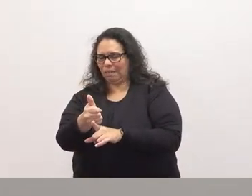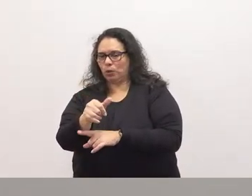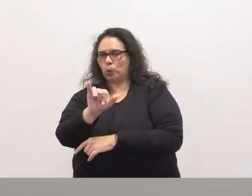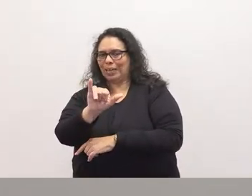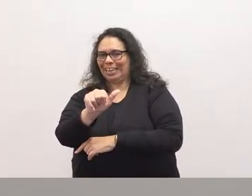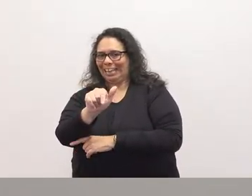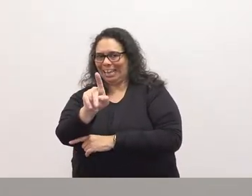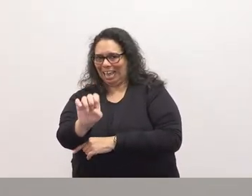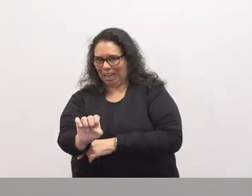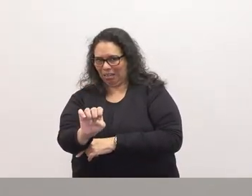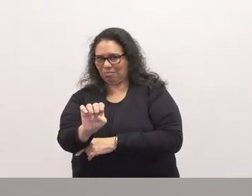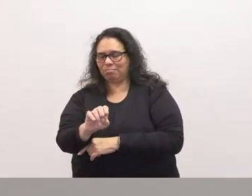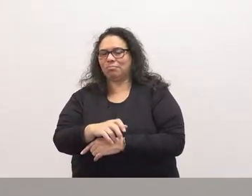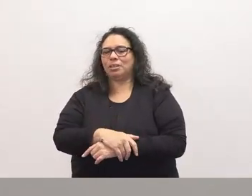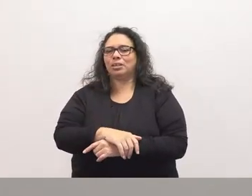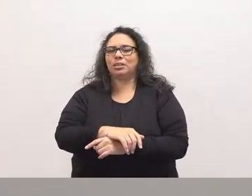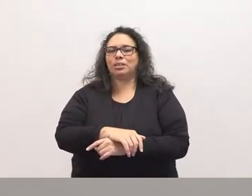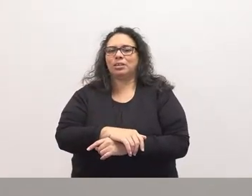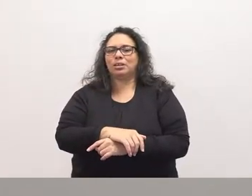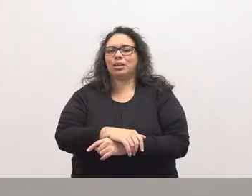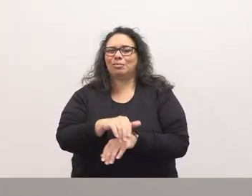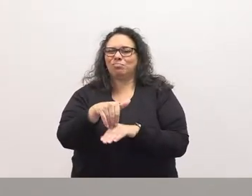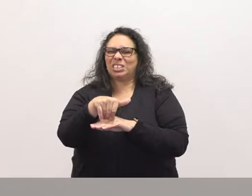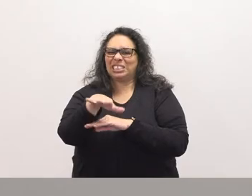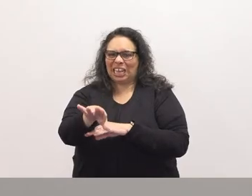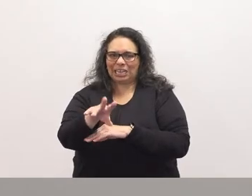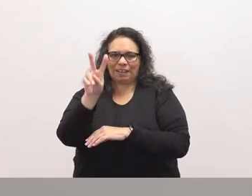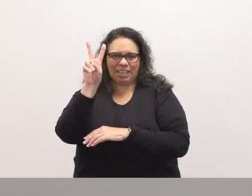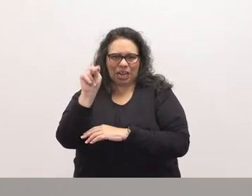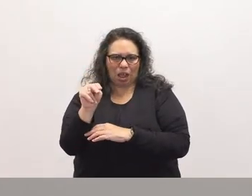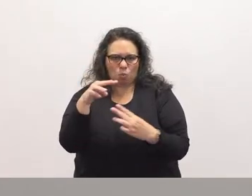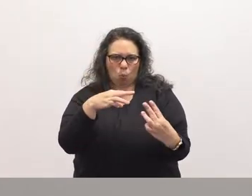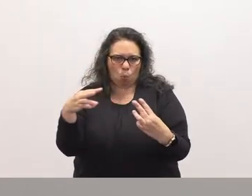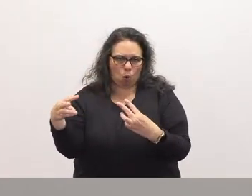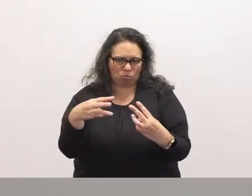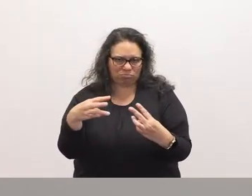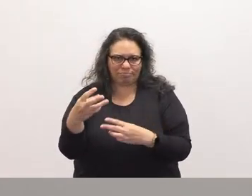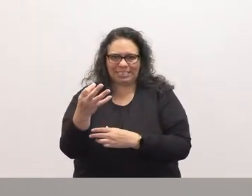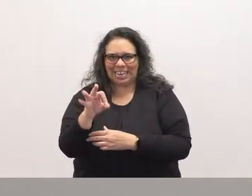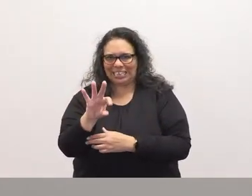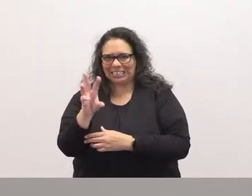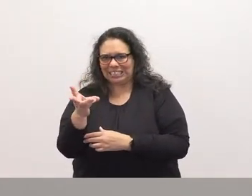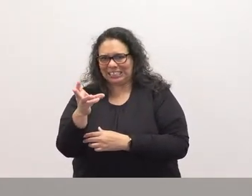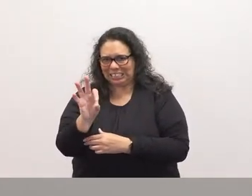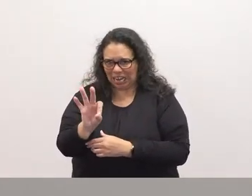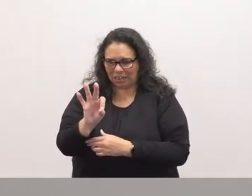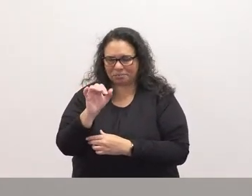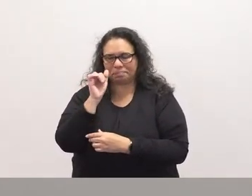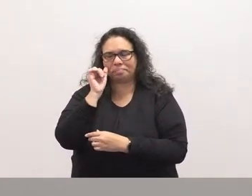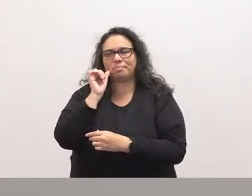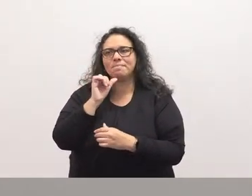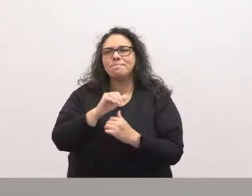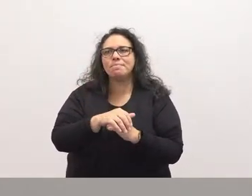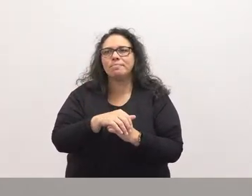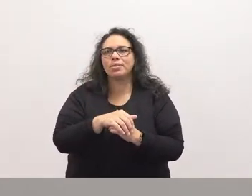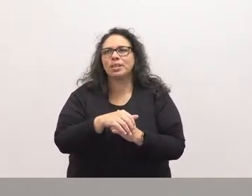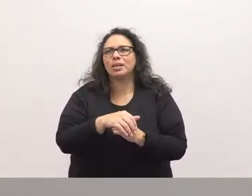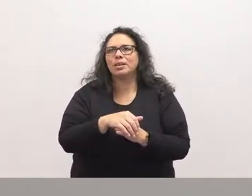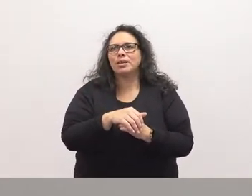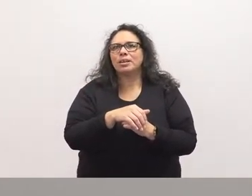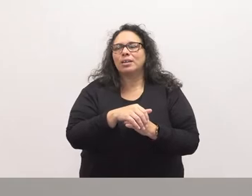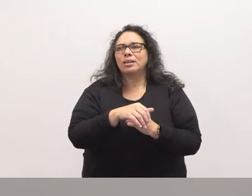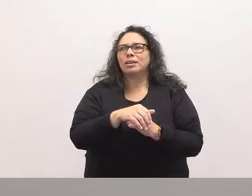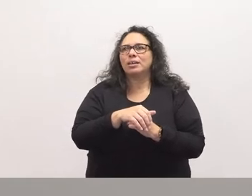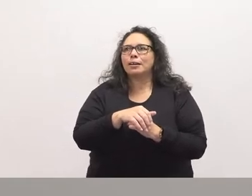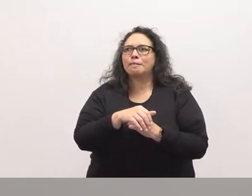went to North Vietnam in 1969 and therefore didn't get tenure and was asked to leave, and he wound